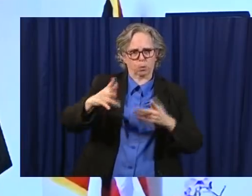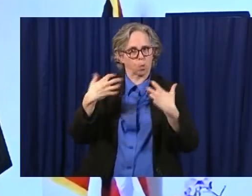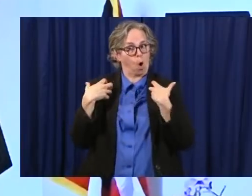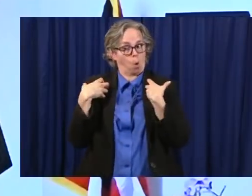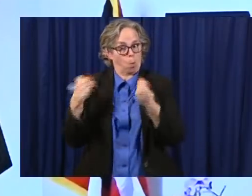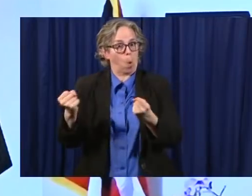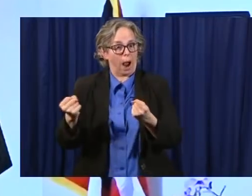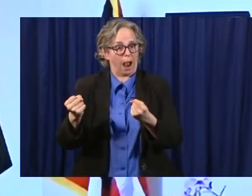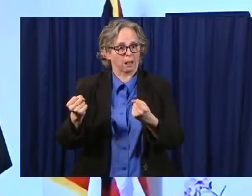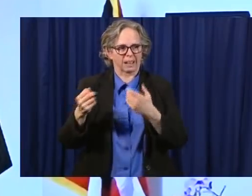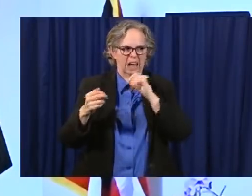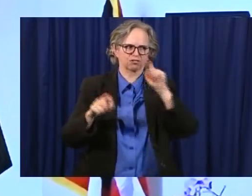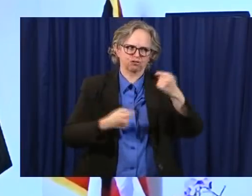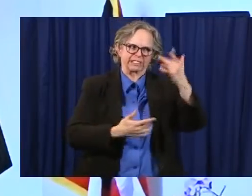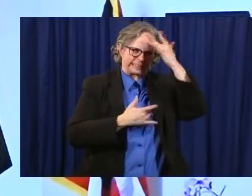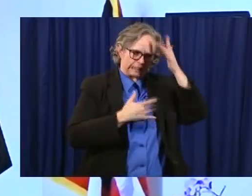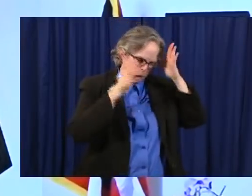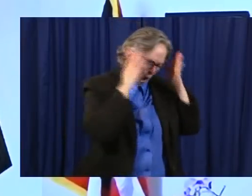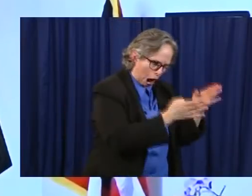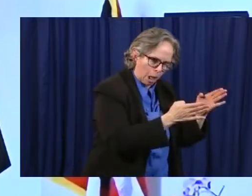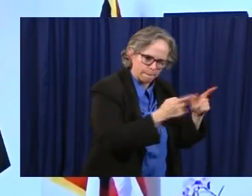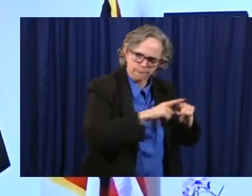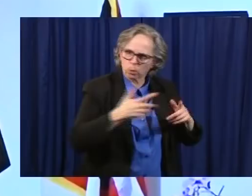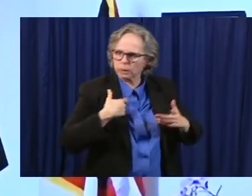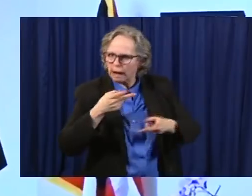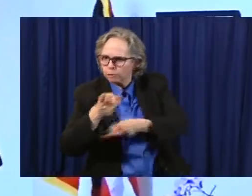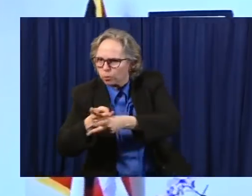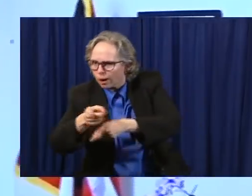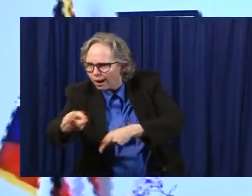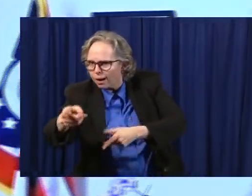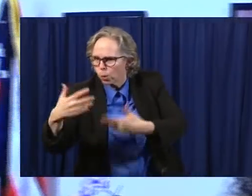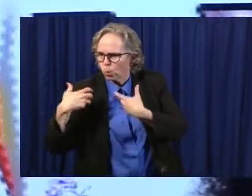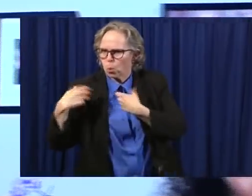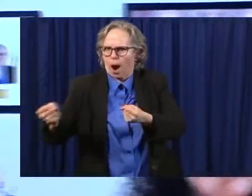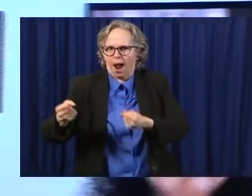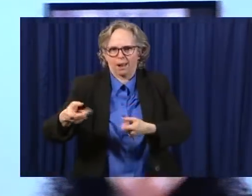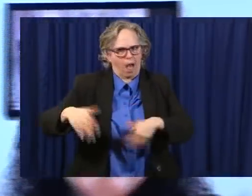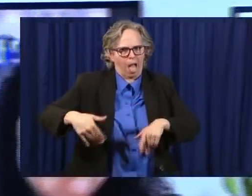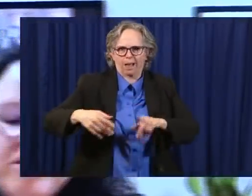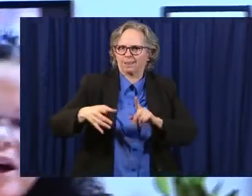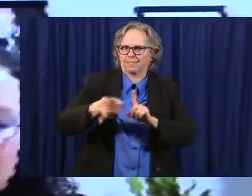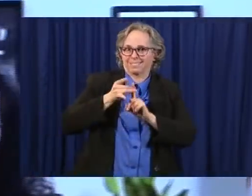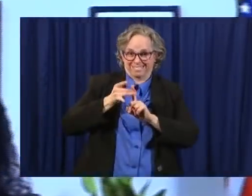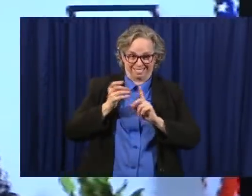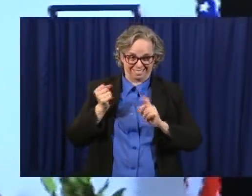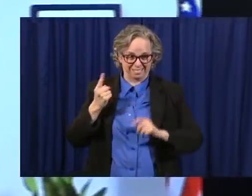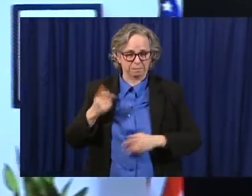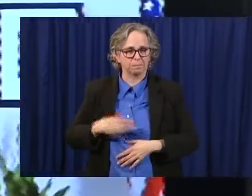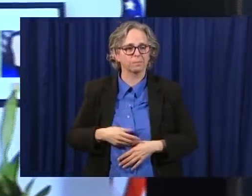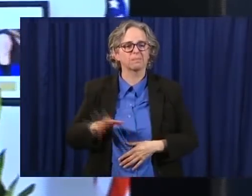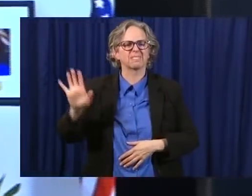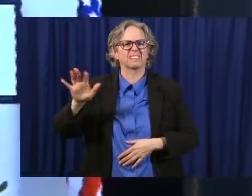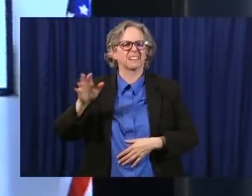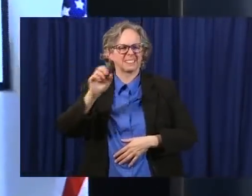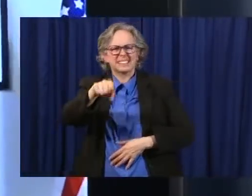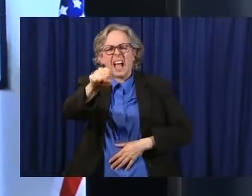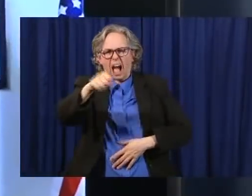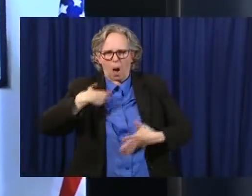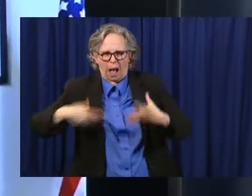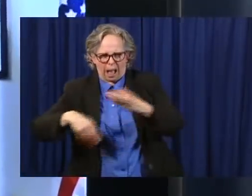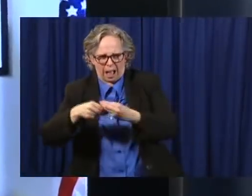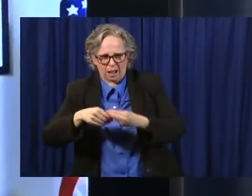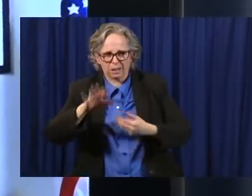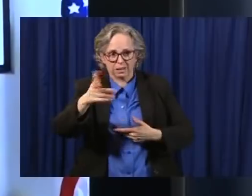it, feeling fine, or not even know they have it. I think the other thing we've done to try to figure out, other than our symptom